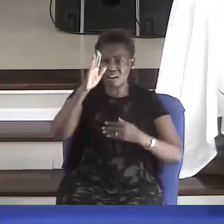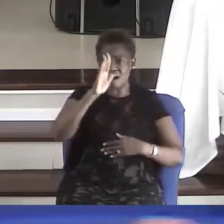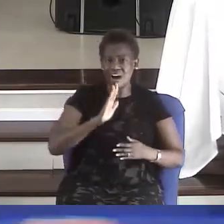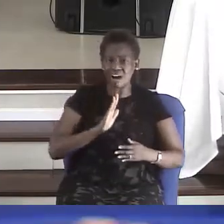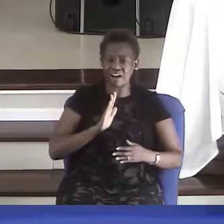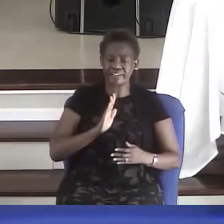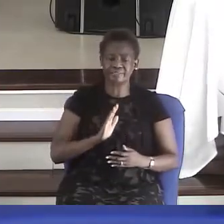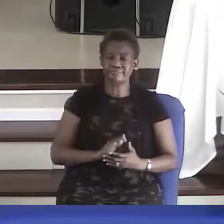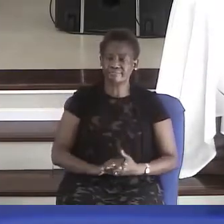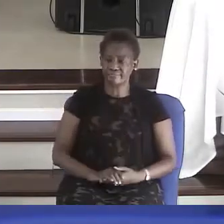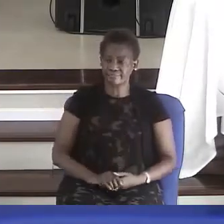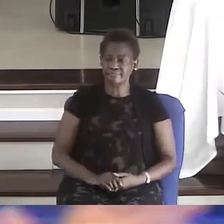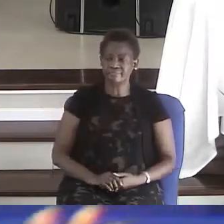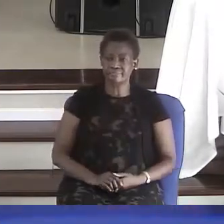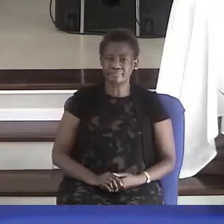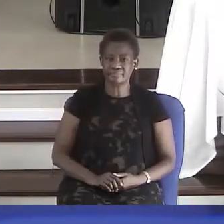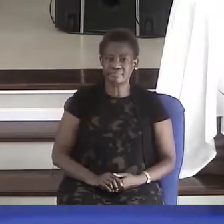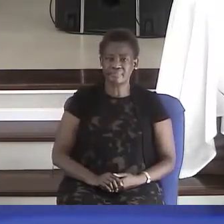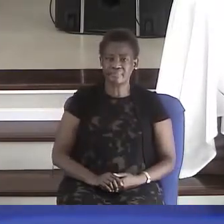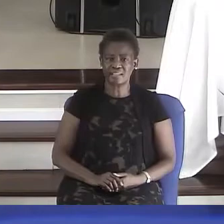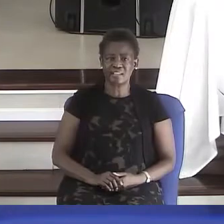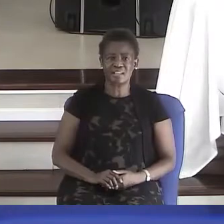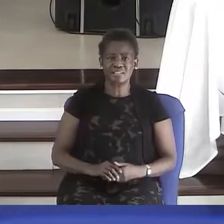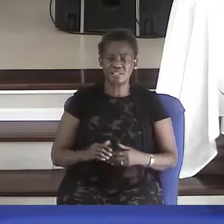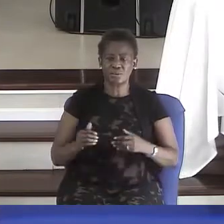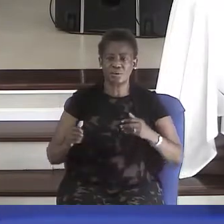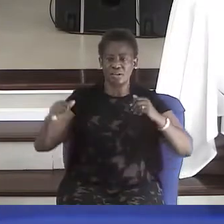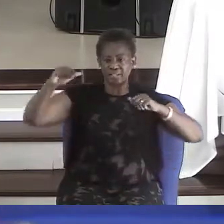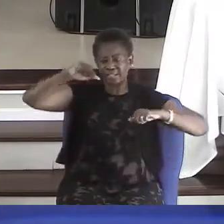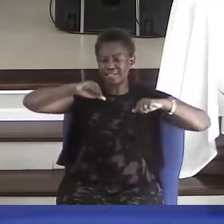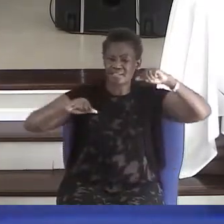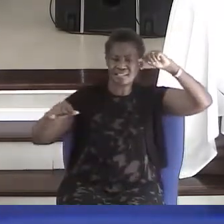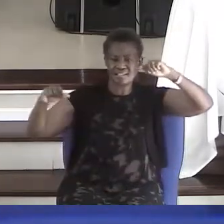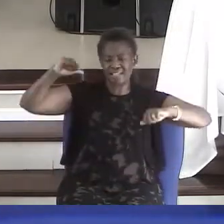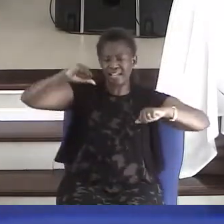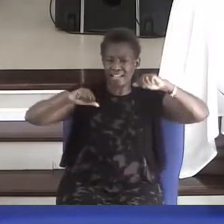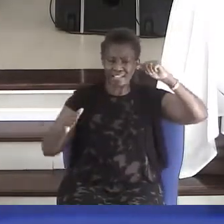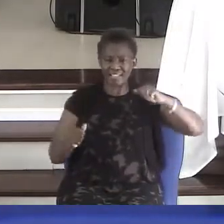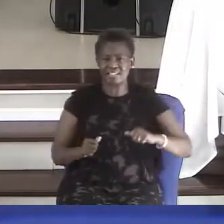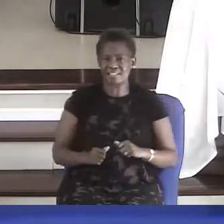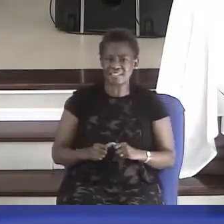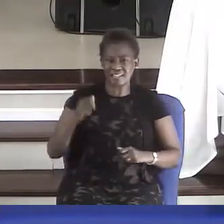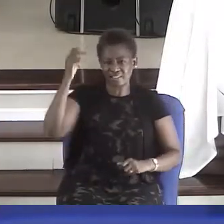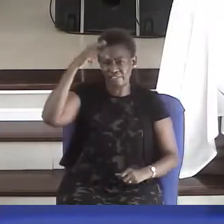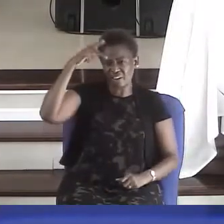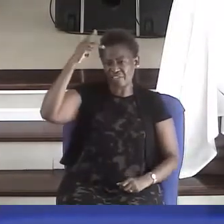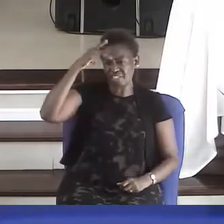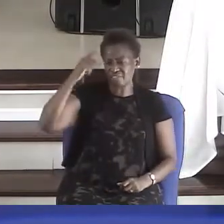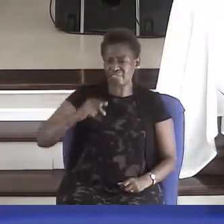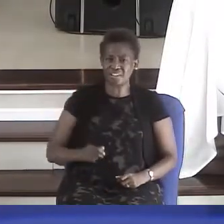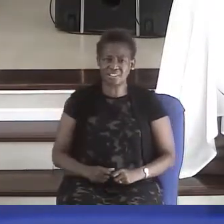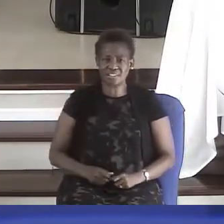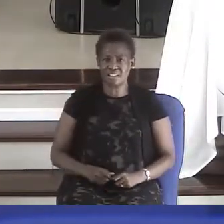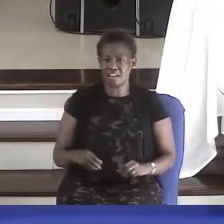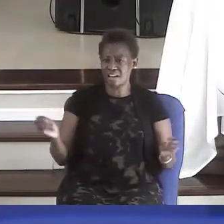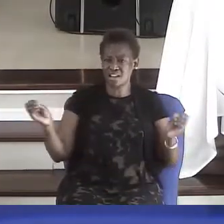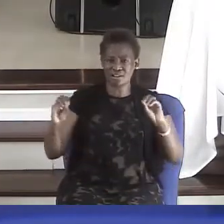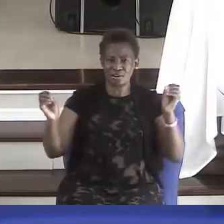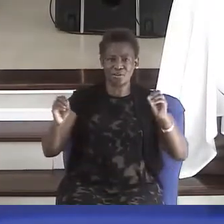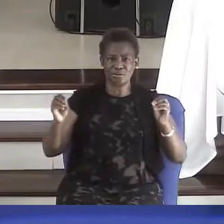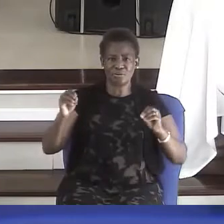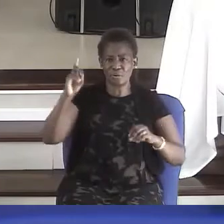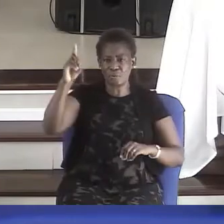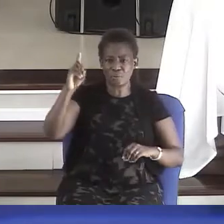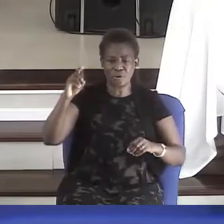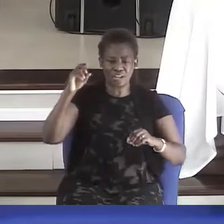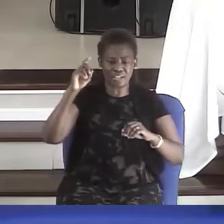The scientists, the philosophers, the intellectualists, nobody can get around that.